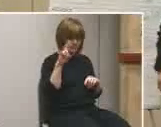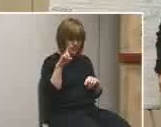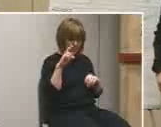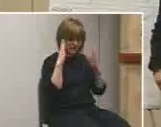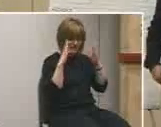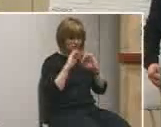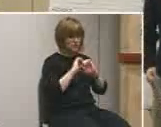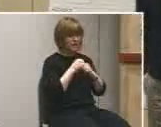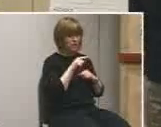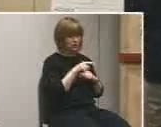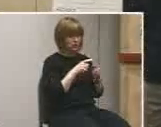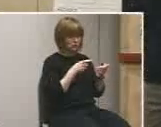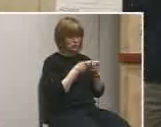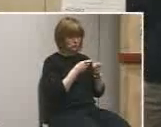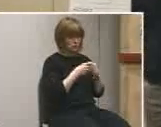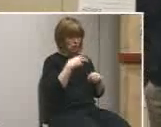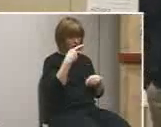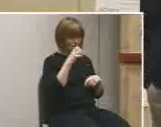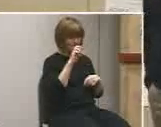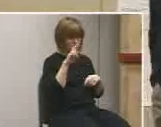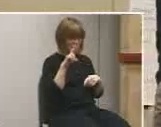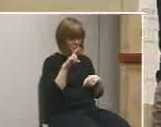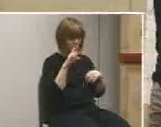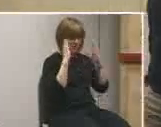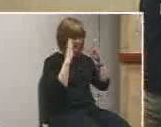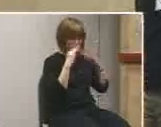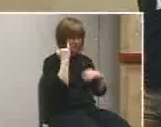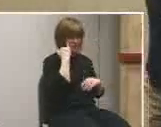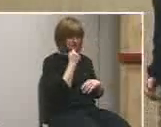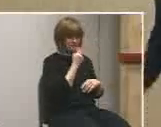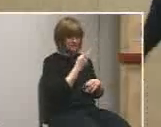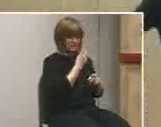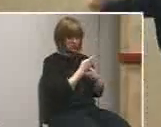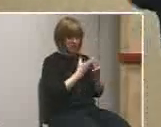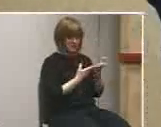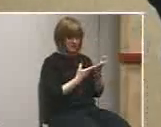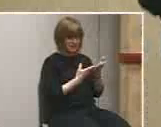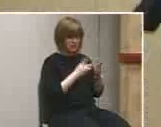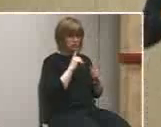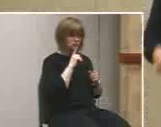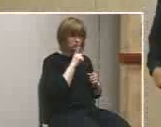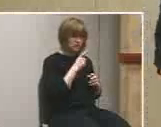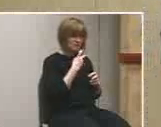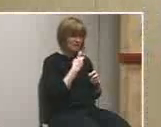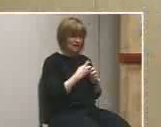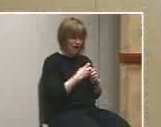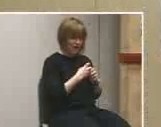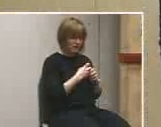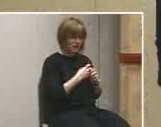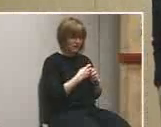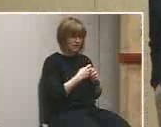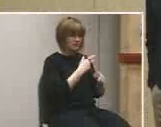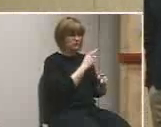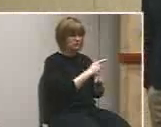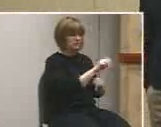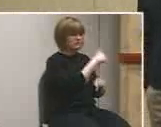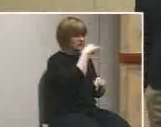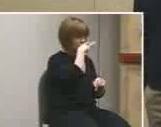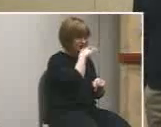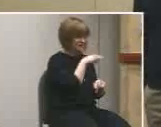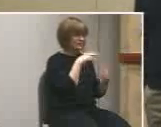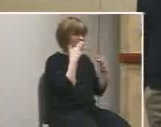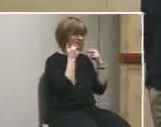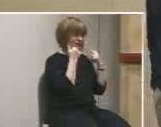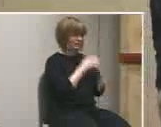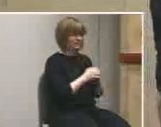peer attention? If they say the right thing, it's really hard for you to keep everybody from laughing. And if you